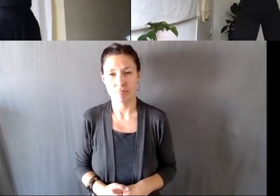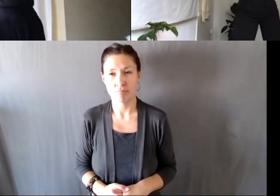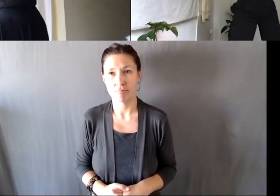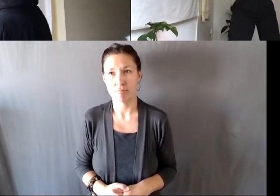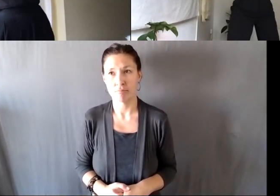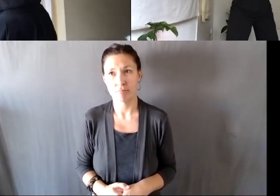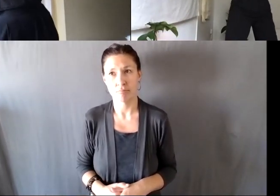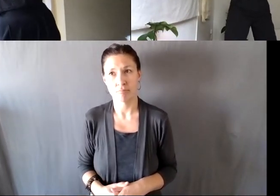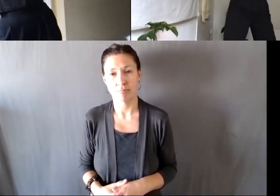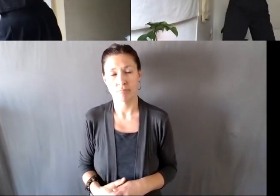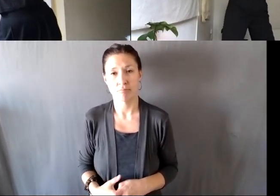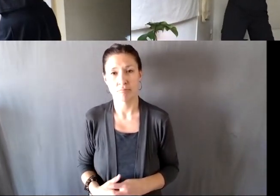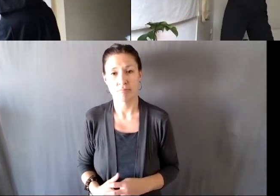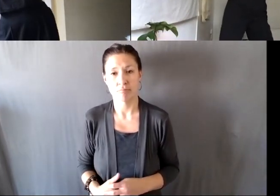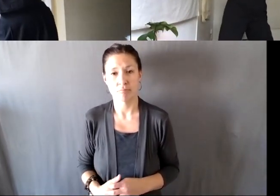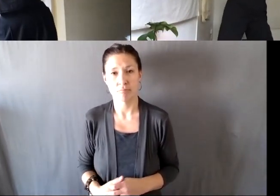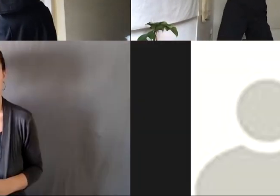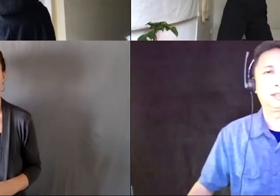and out to the front.